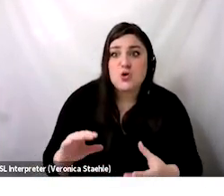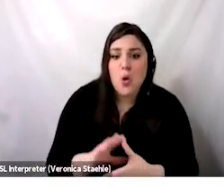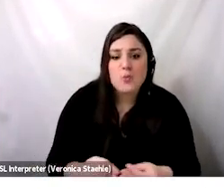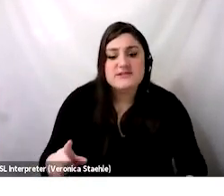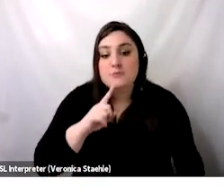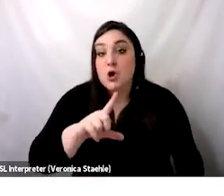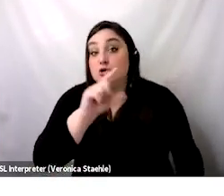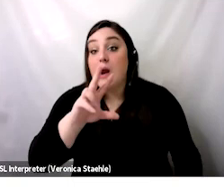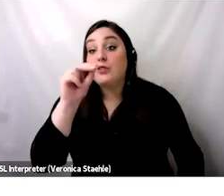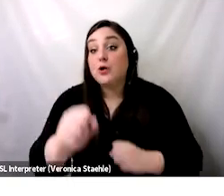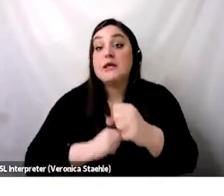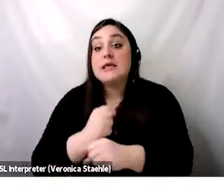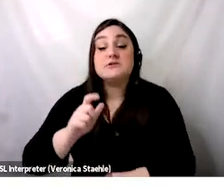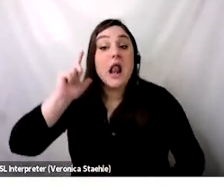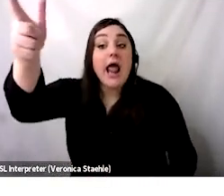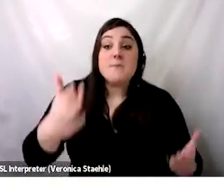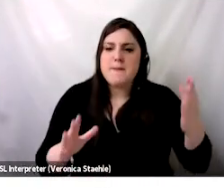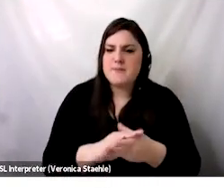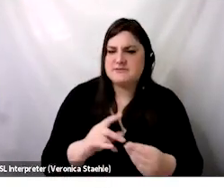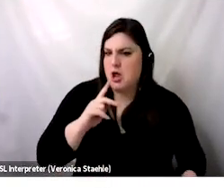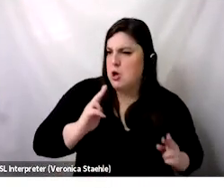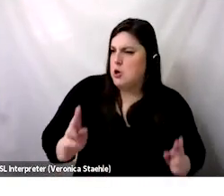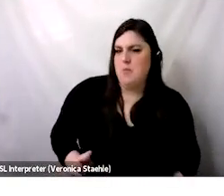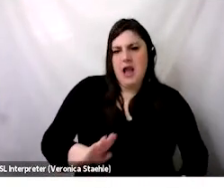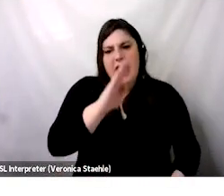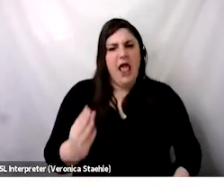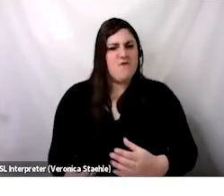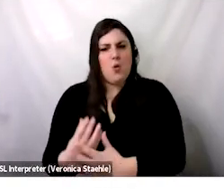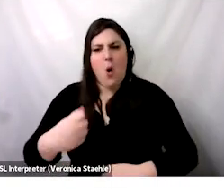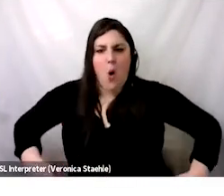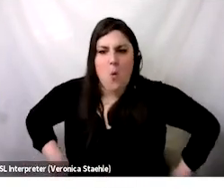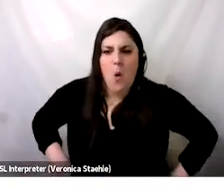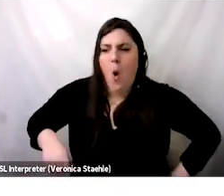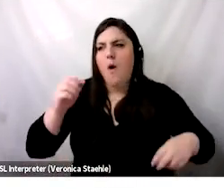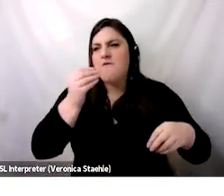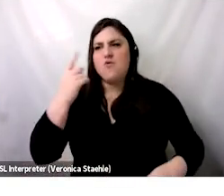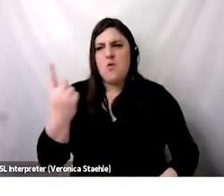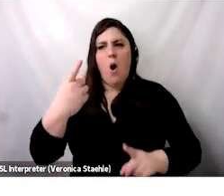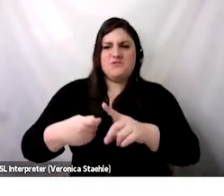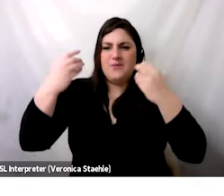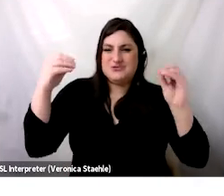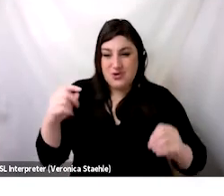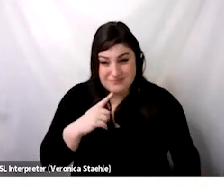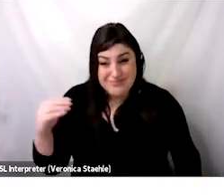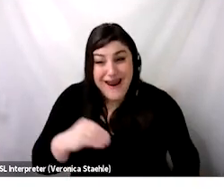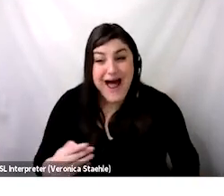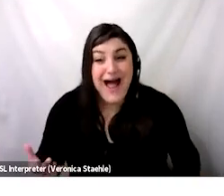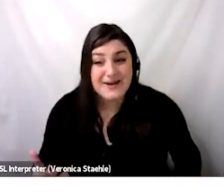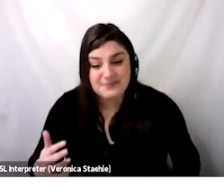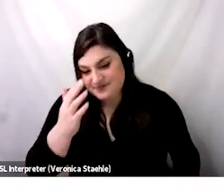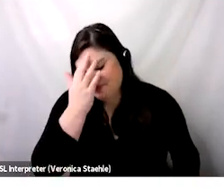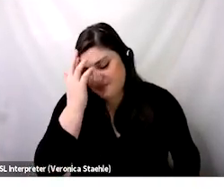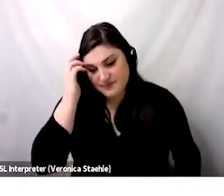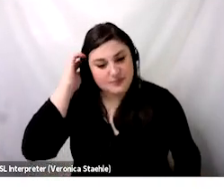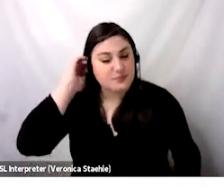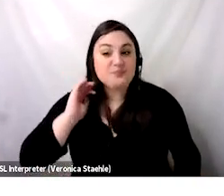never grew food on land, you never had land. And so this is so important. You know what, I used to be a physical therapist. That